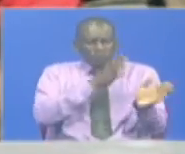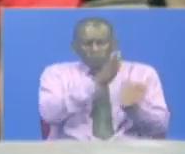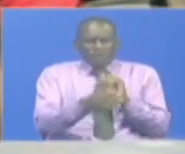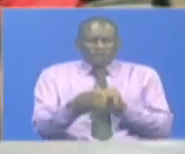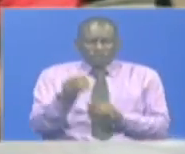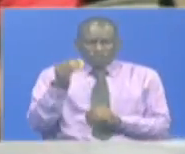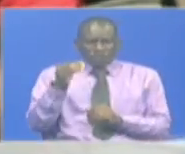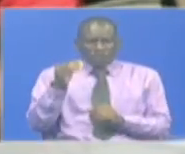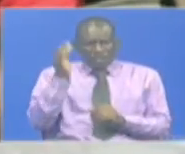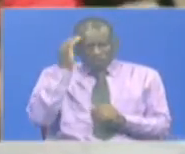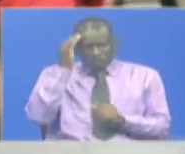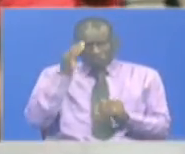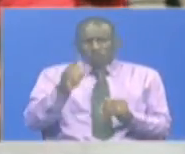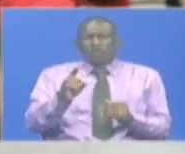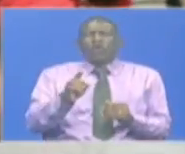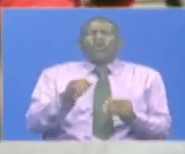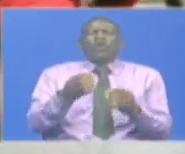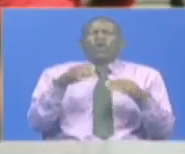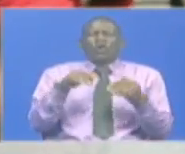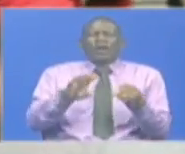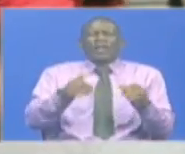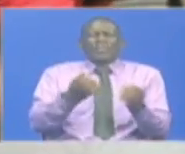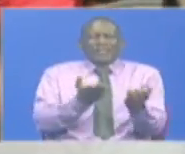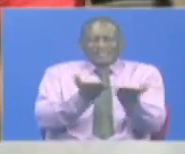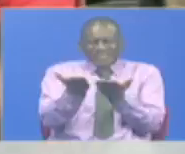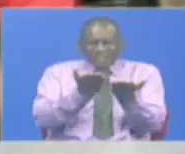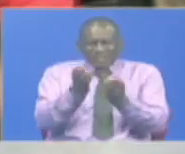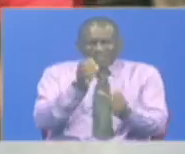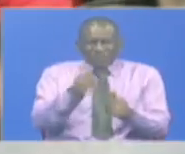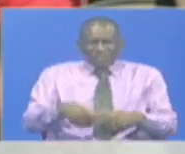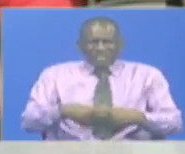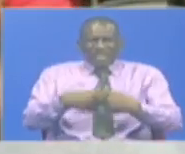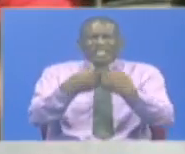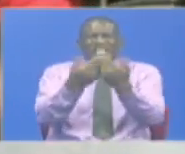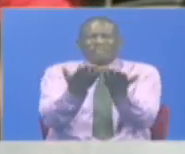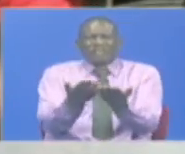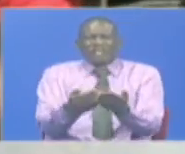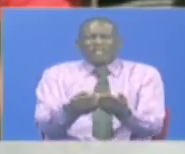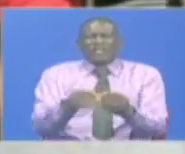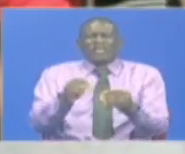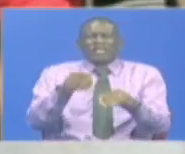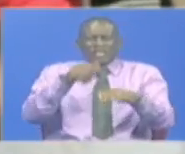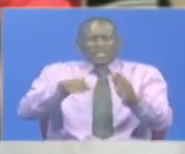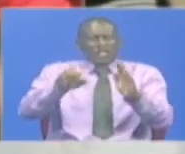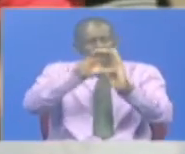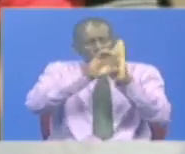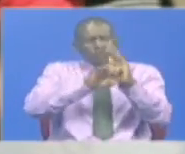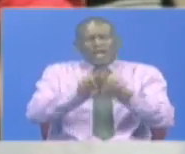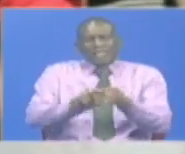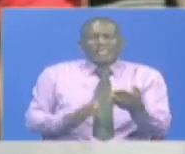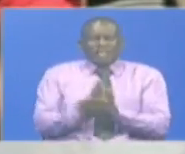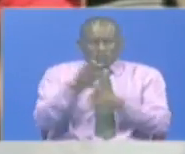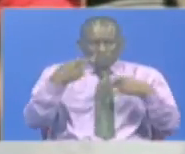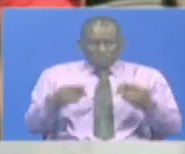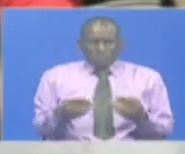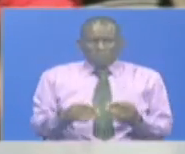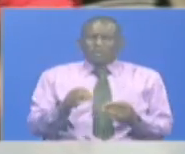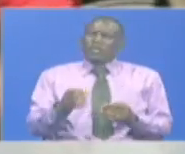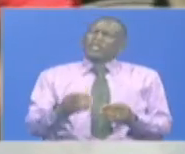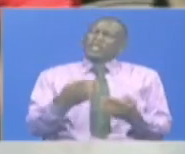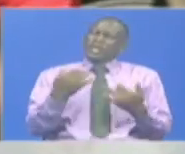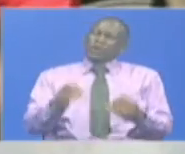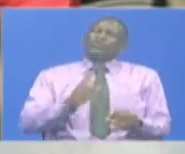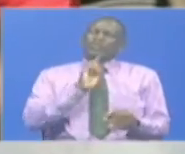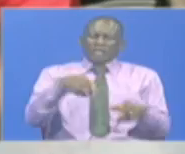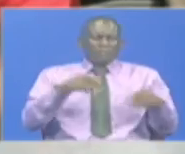of the services which are mandated by law as rights to the people. So just by telling the people to